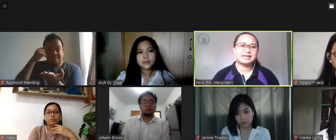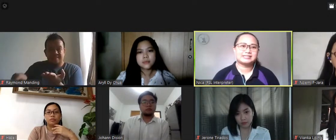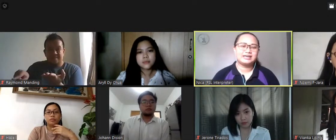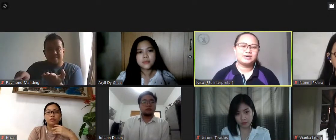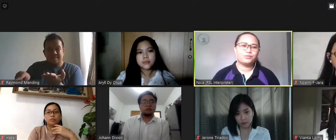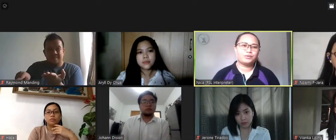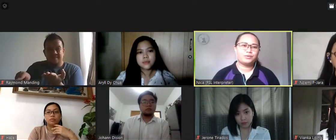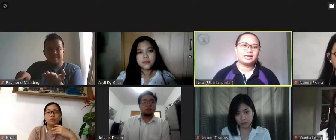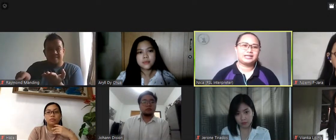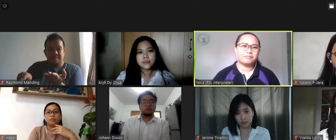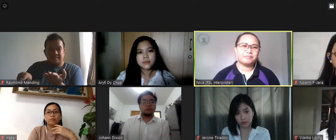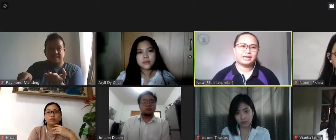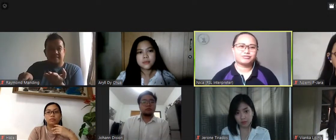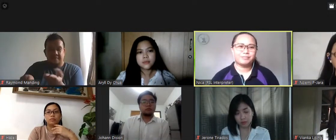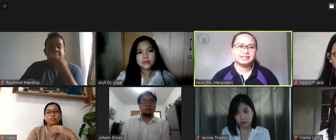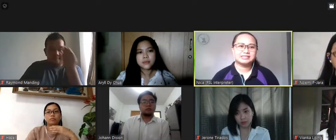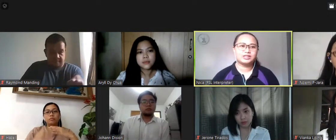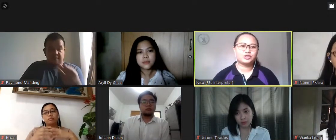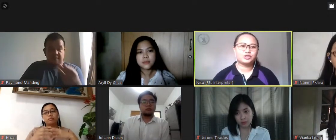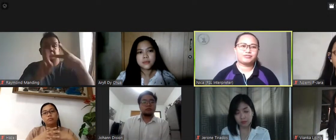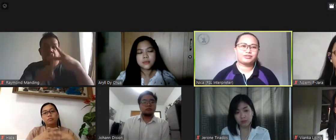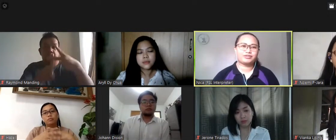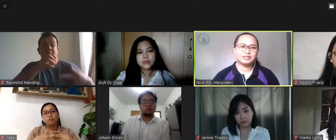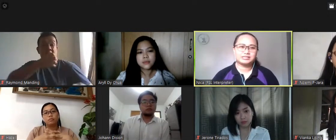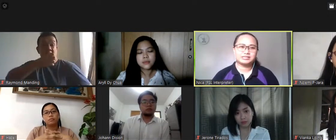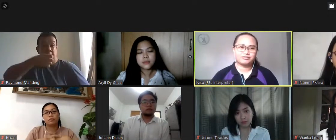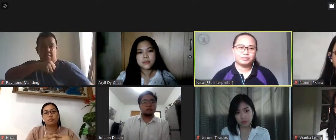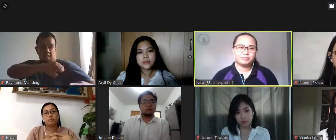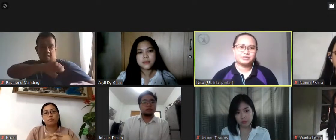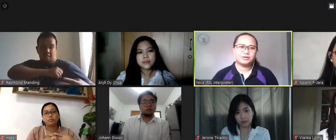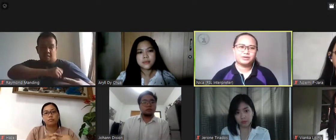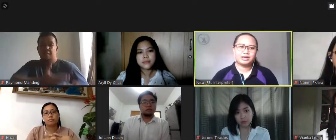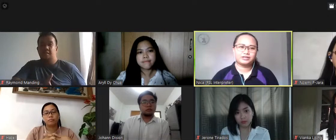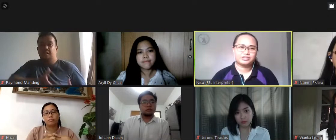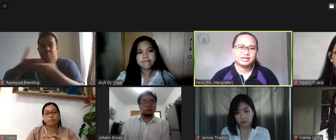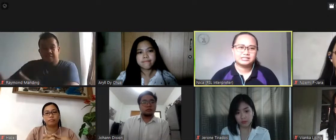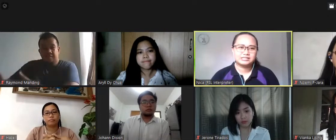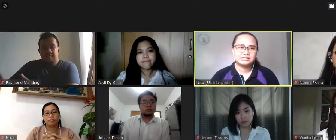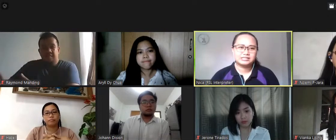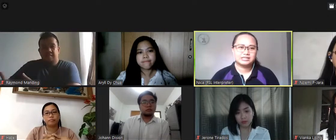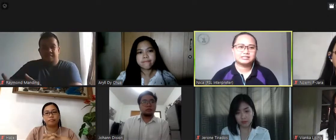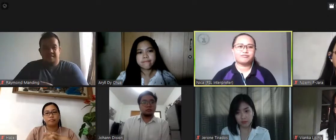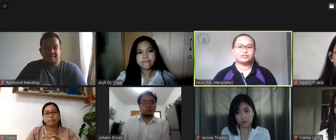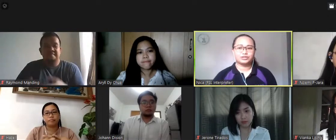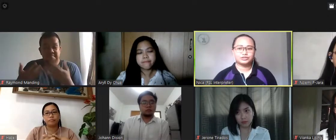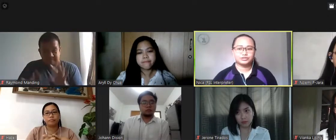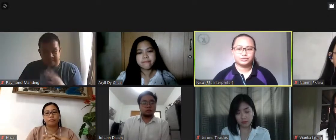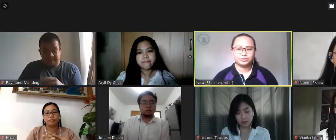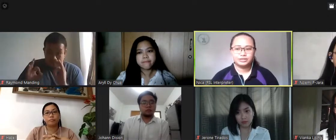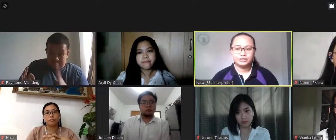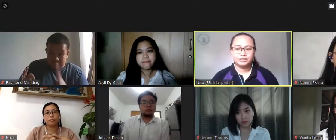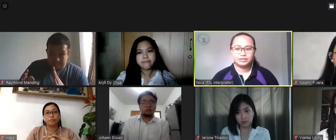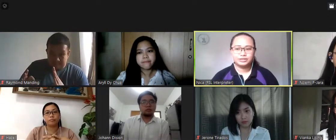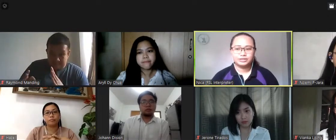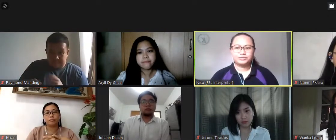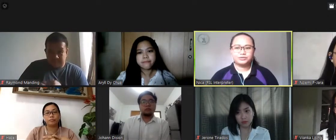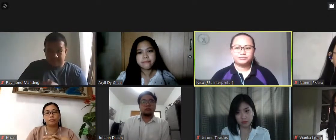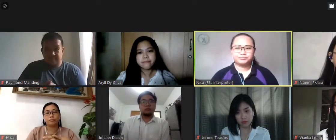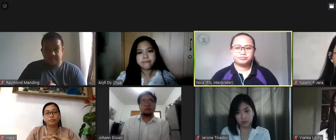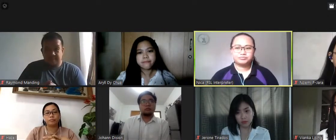kasi wala ding pera for medicine to pay for the medicine of her baby. So I understand it's difficult also.